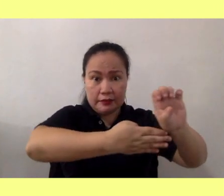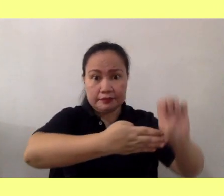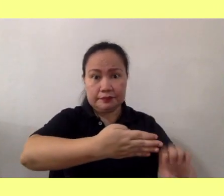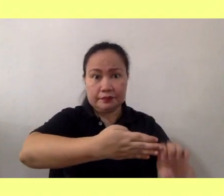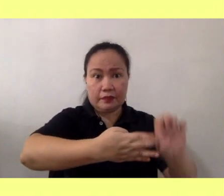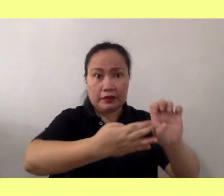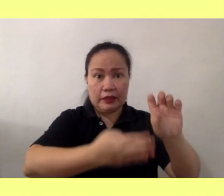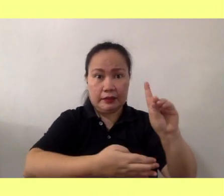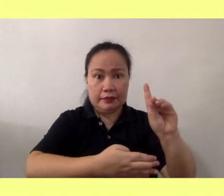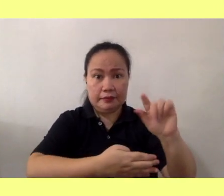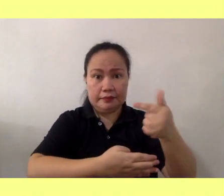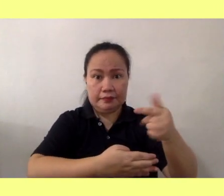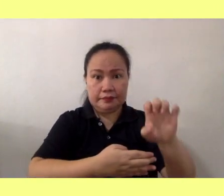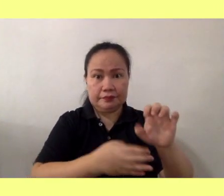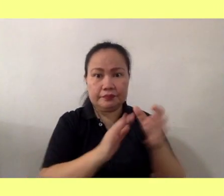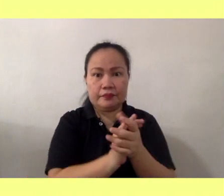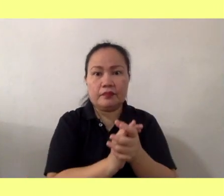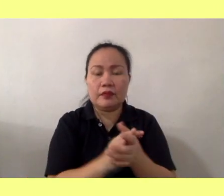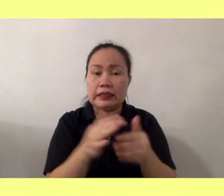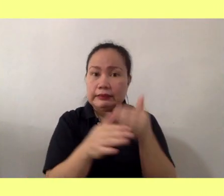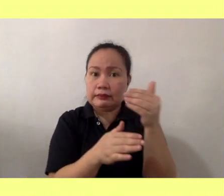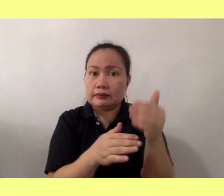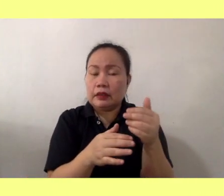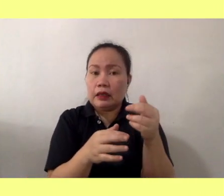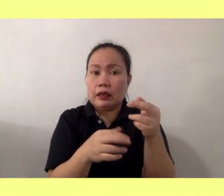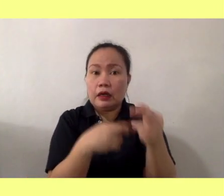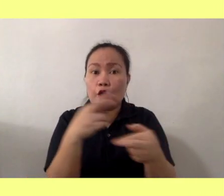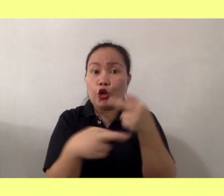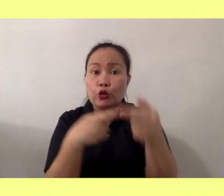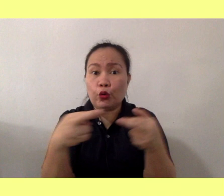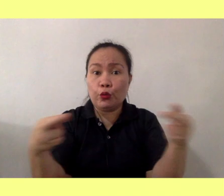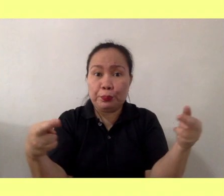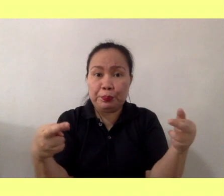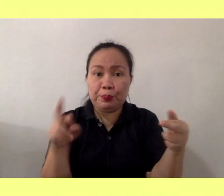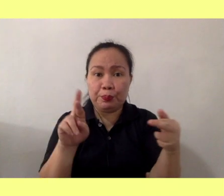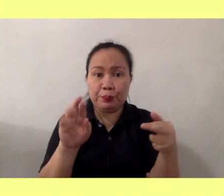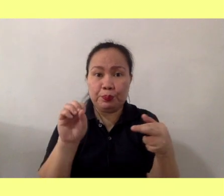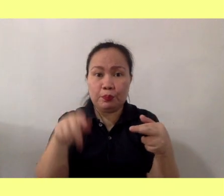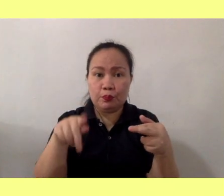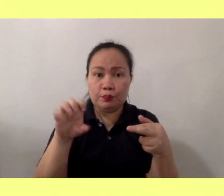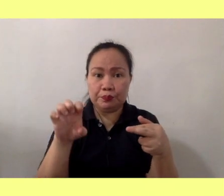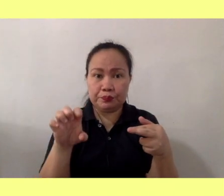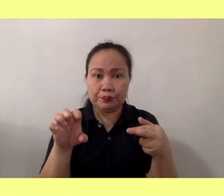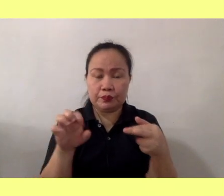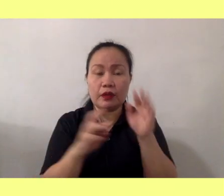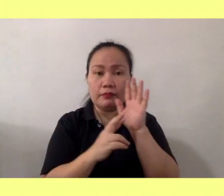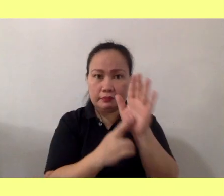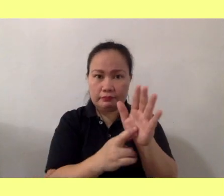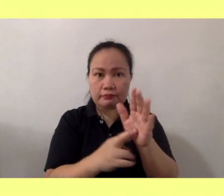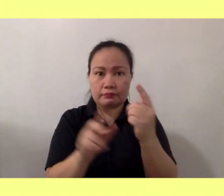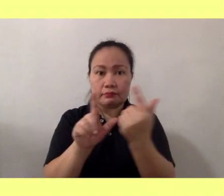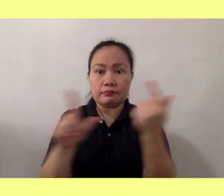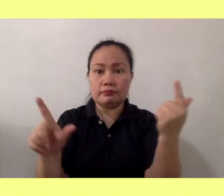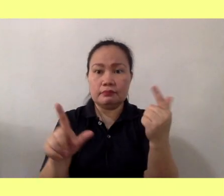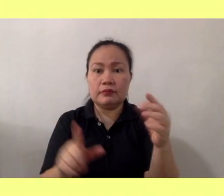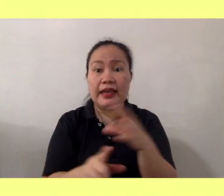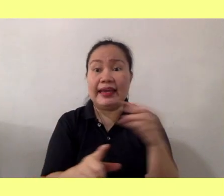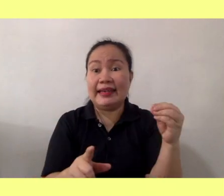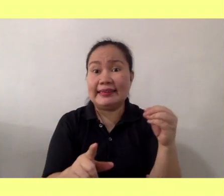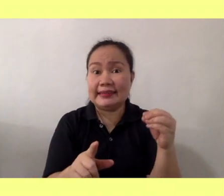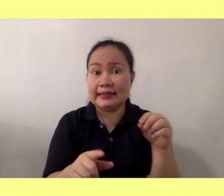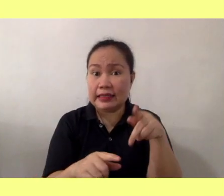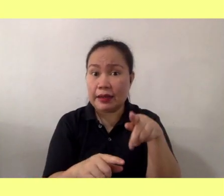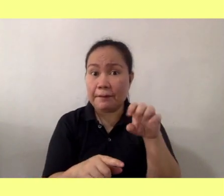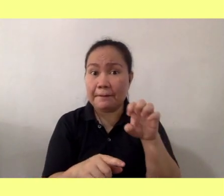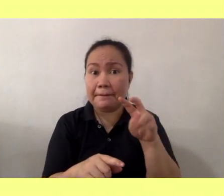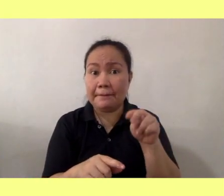line. Okay. And then, a rope. So, a rope is also a representation of a line, and also yung pencil. So,